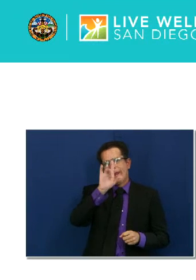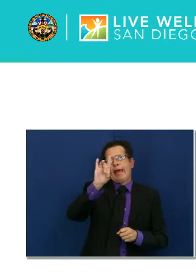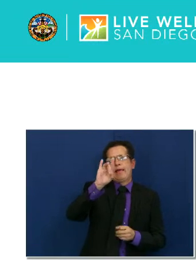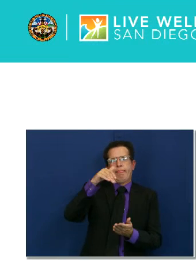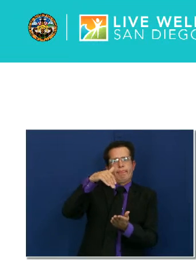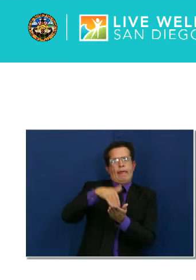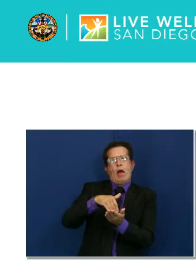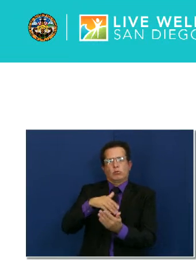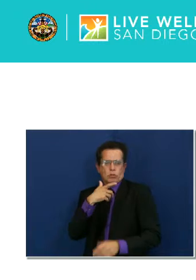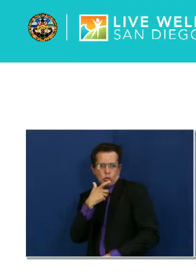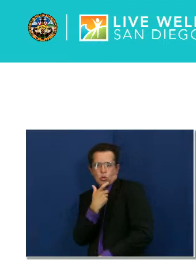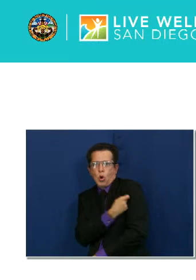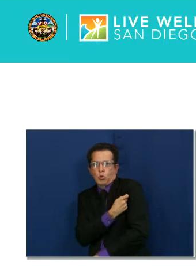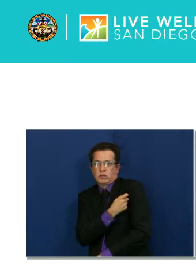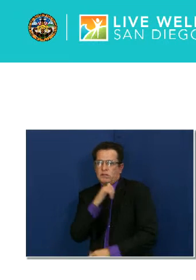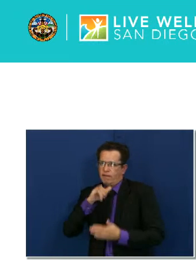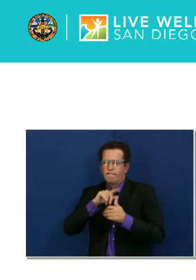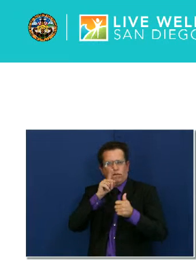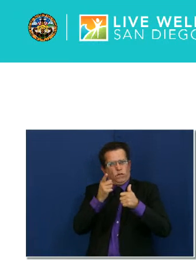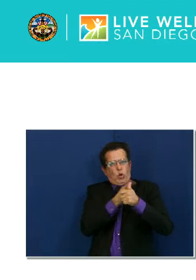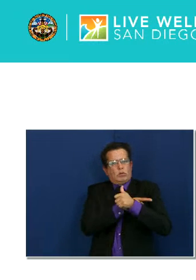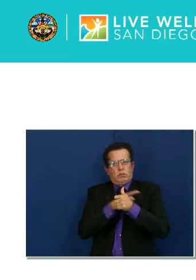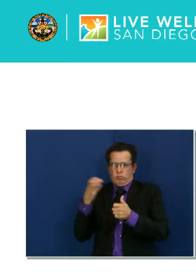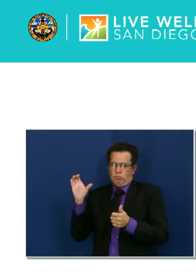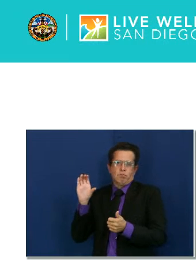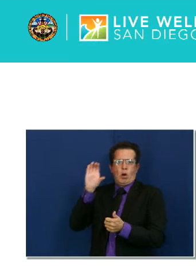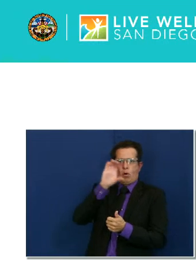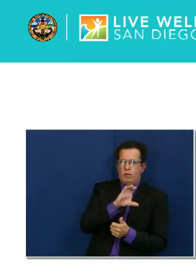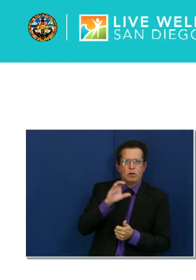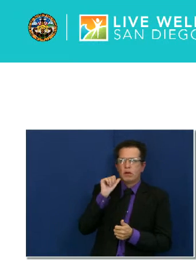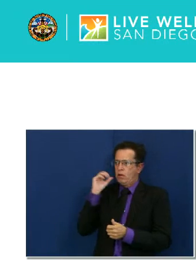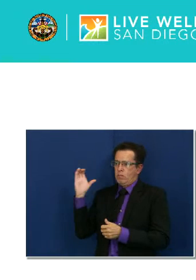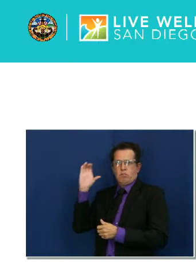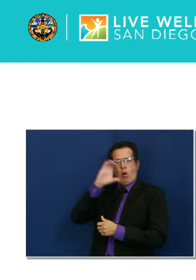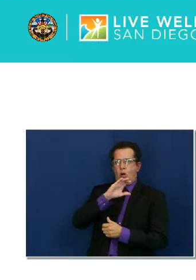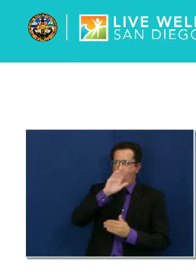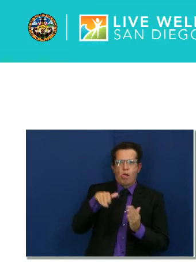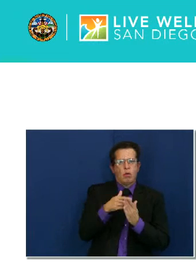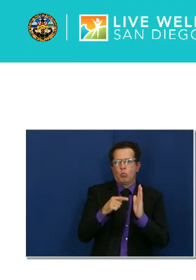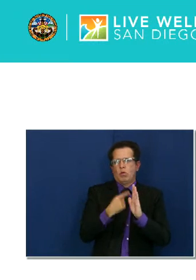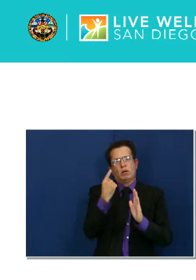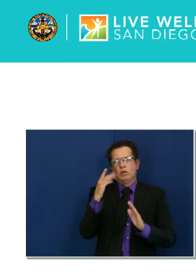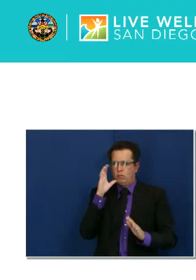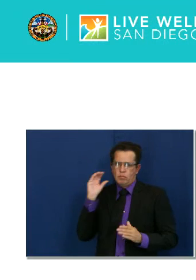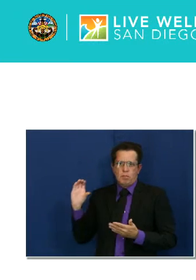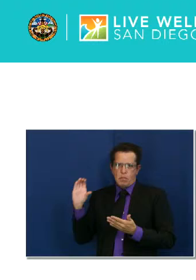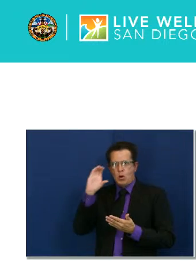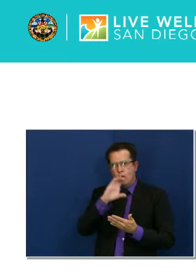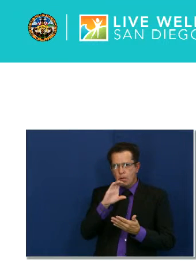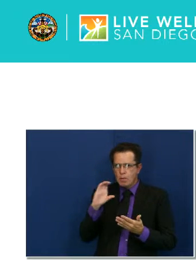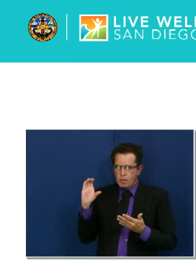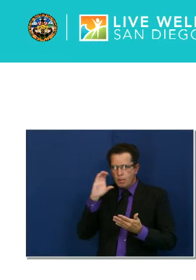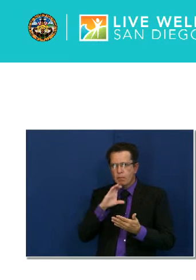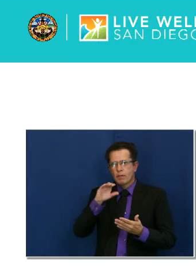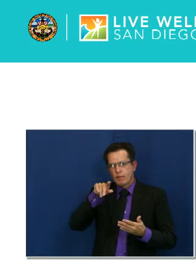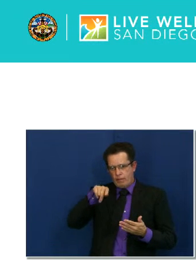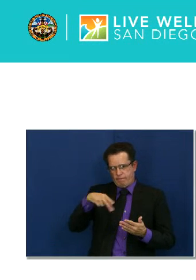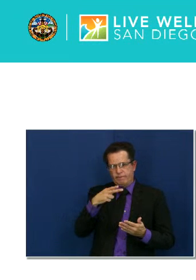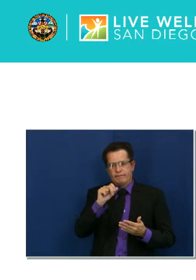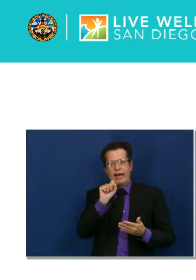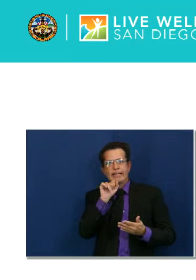first round because we will not get all of the vaccines at one time. And given the fact that the Pfizer vaccines,